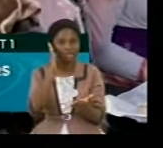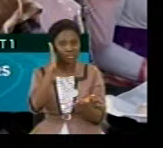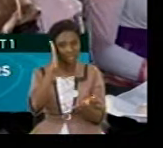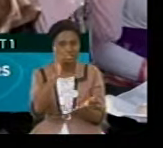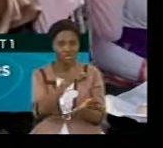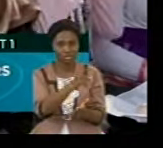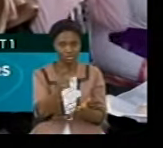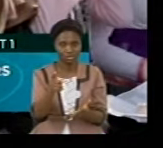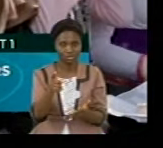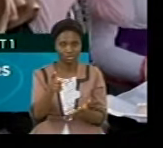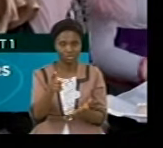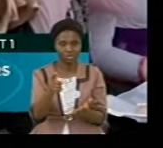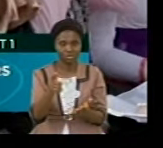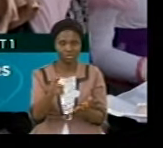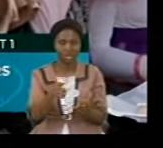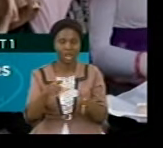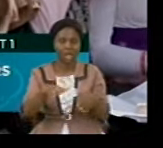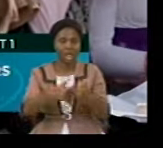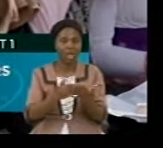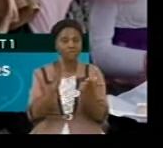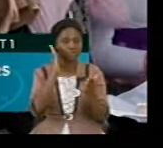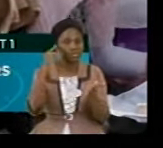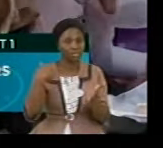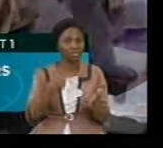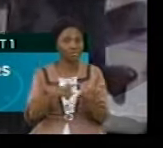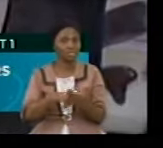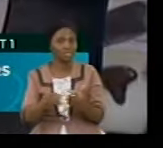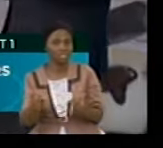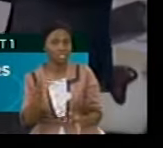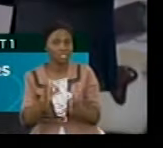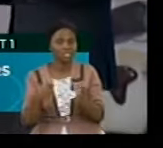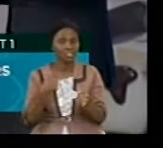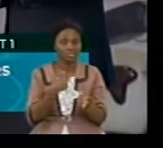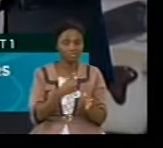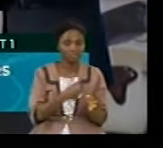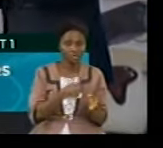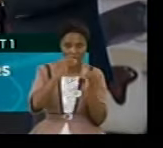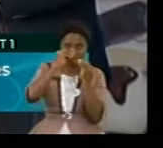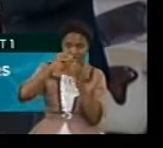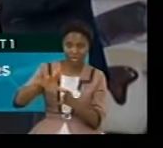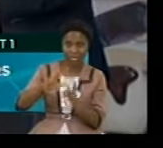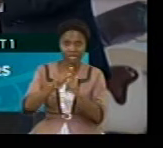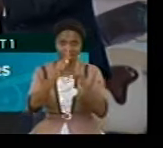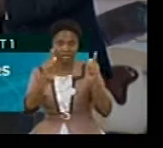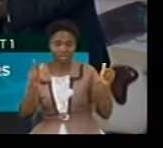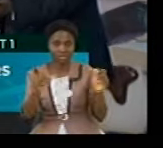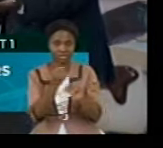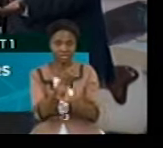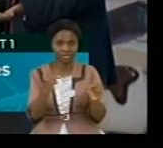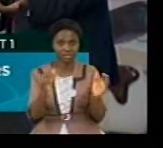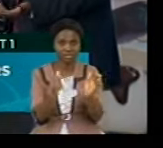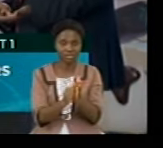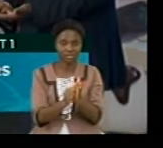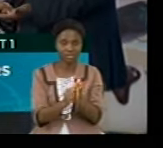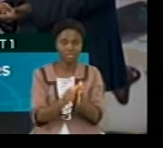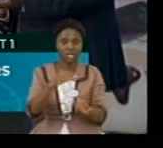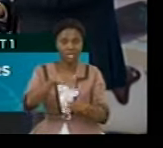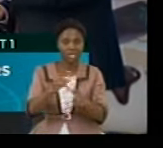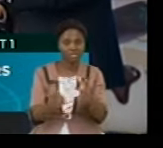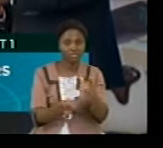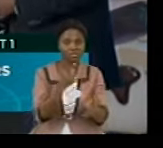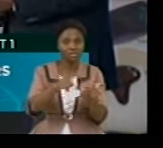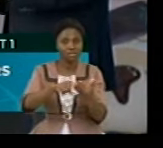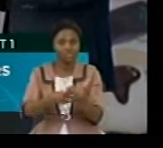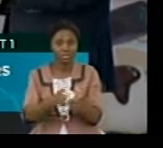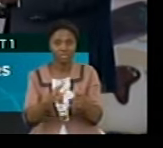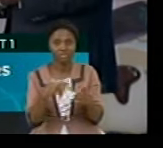we neglect to so great salvation, which at the first began to be spoken by the